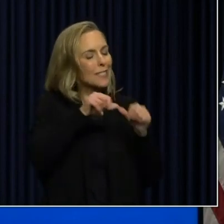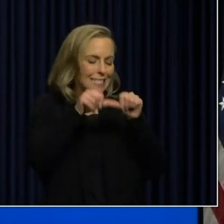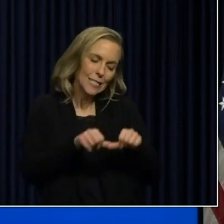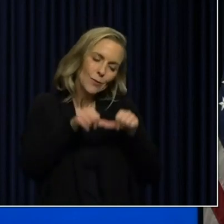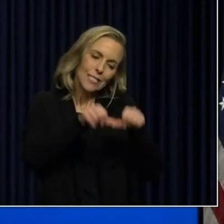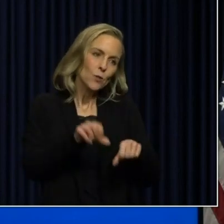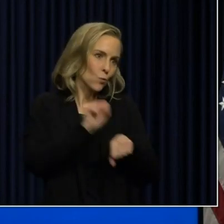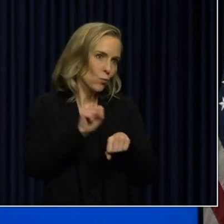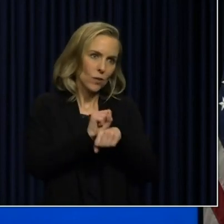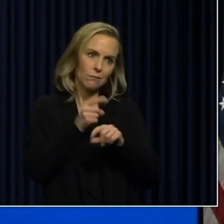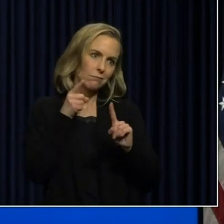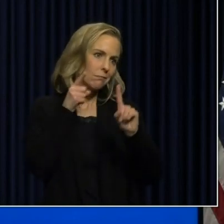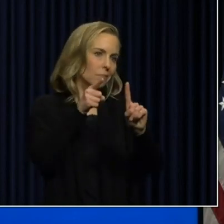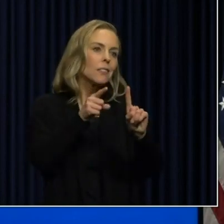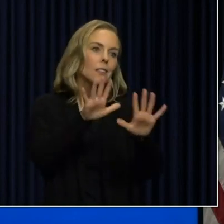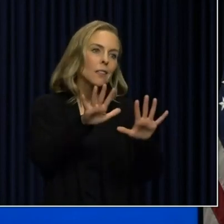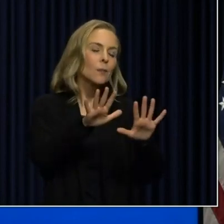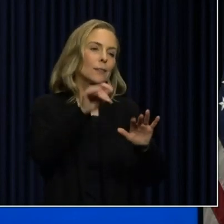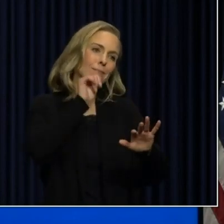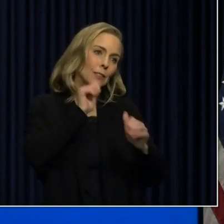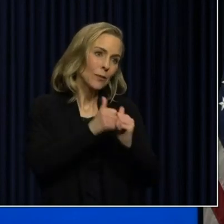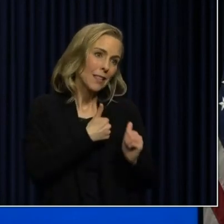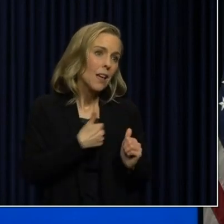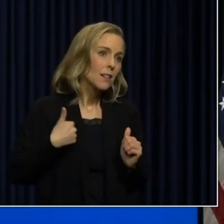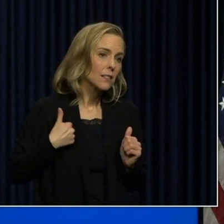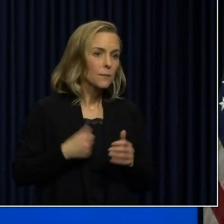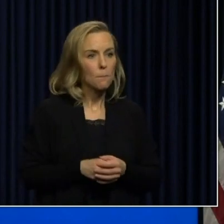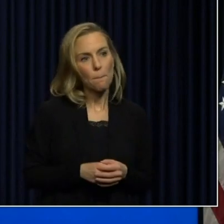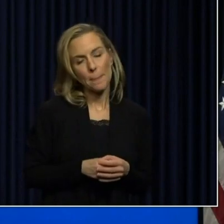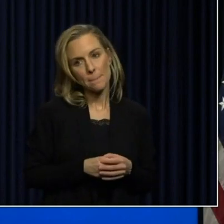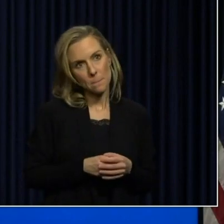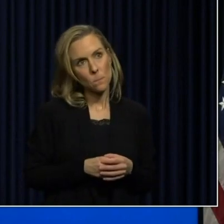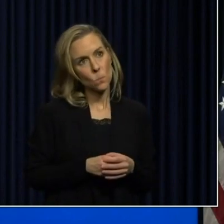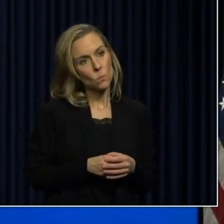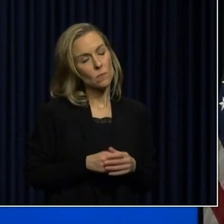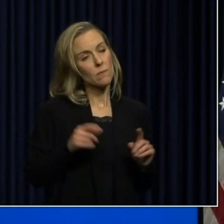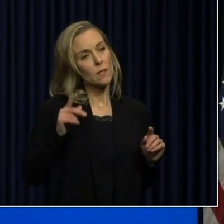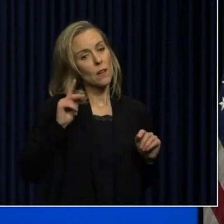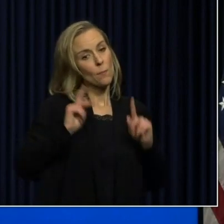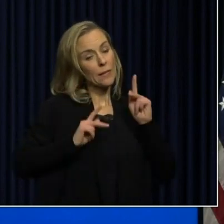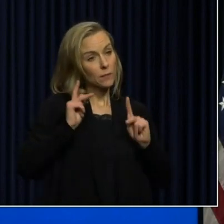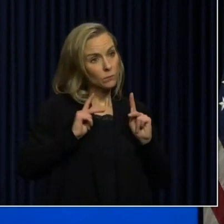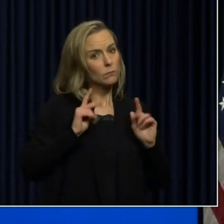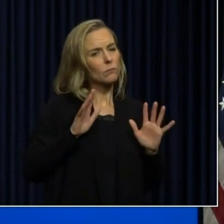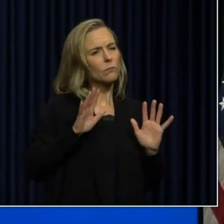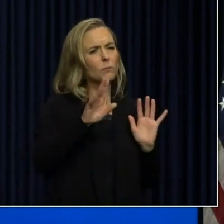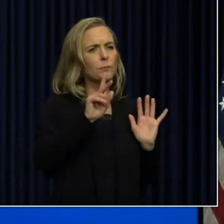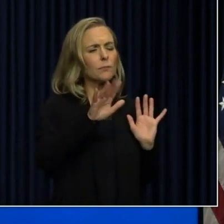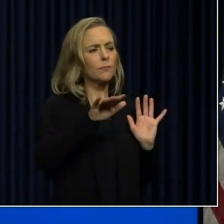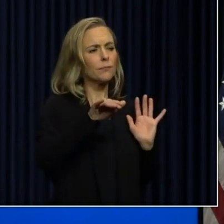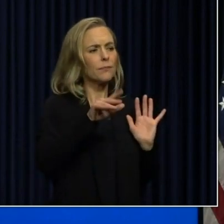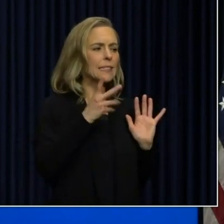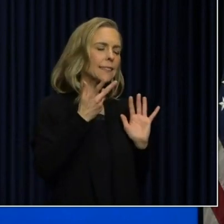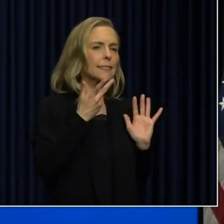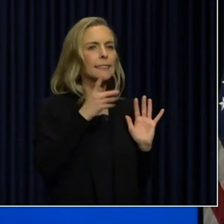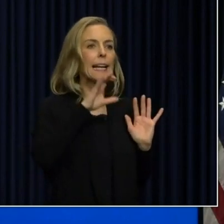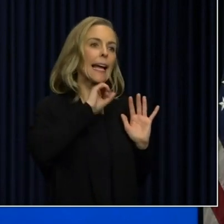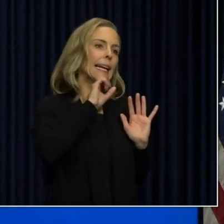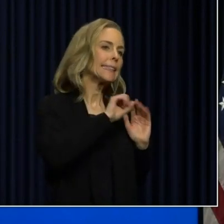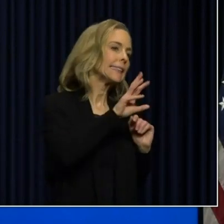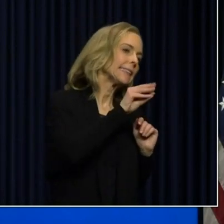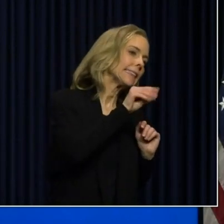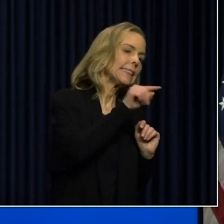it. Please hang with us. Have there been people, say, ages 60